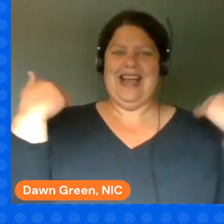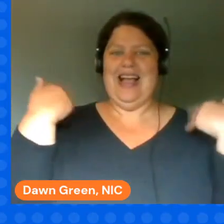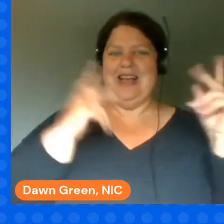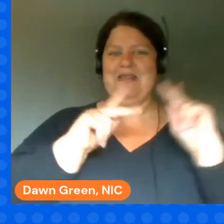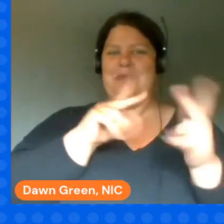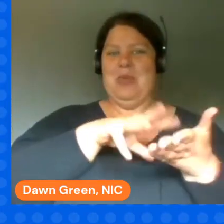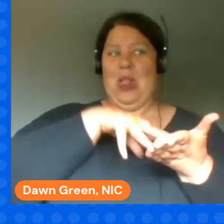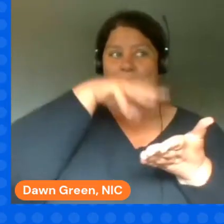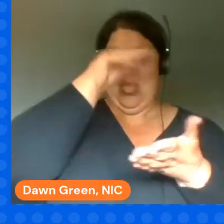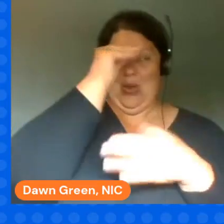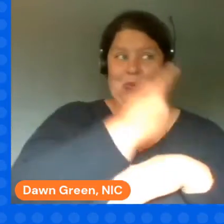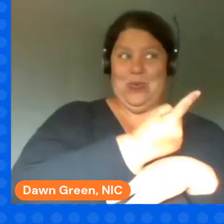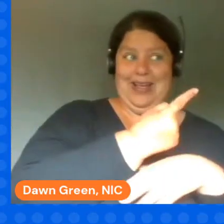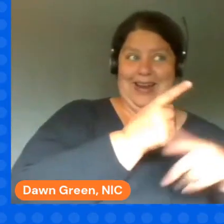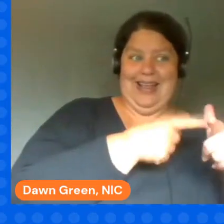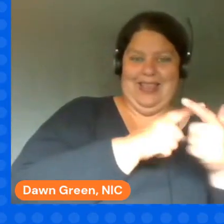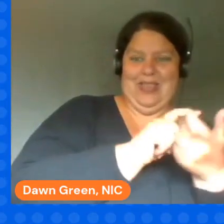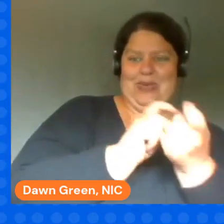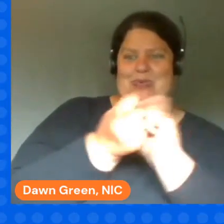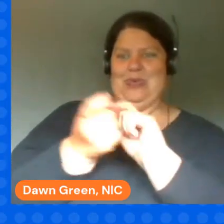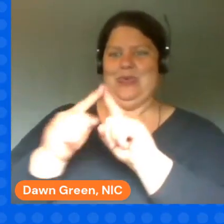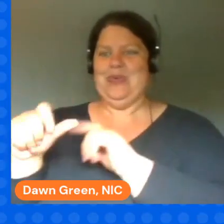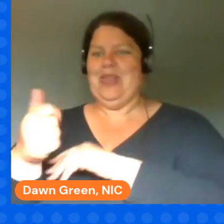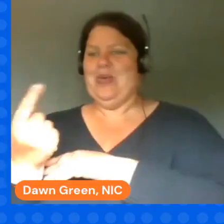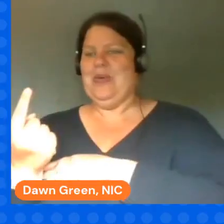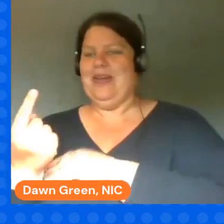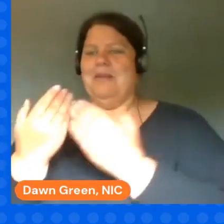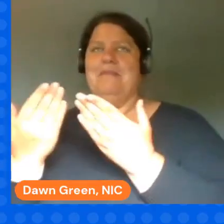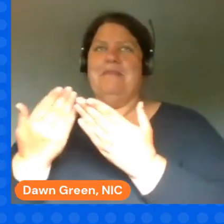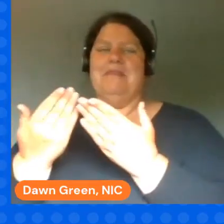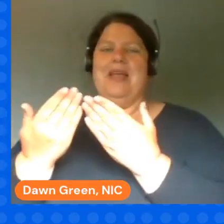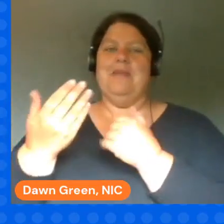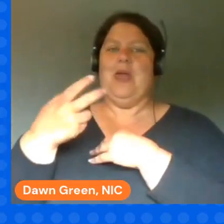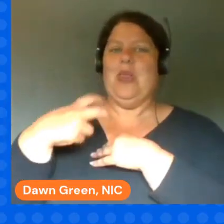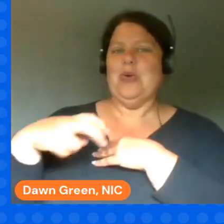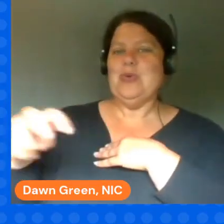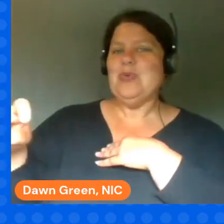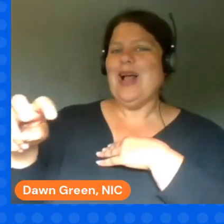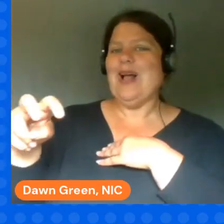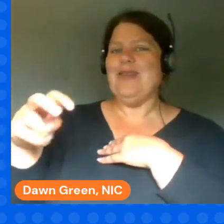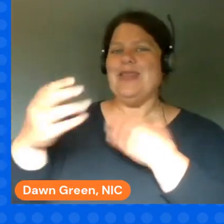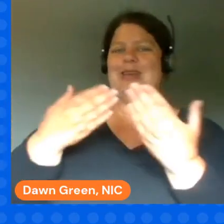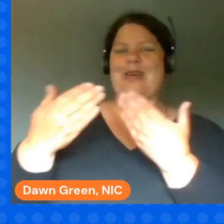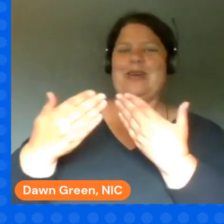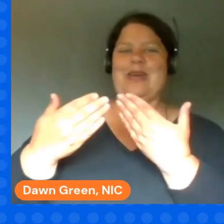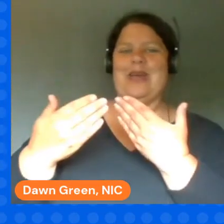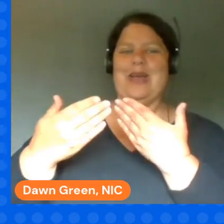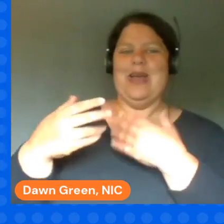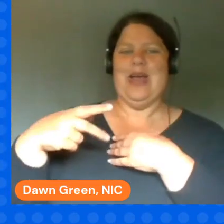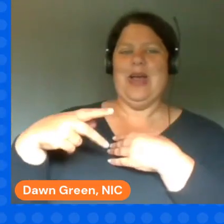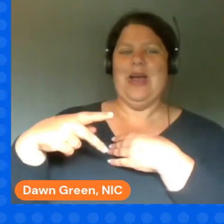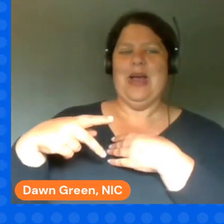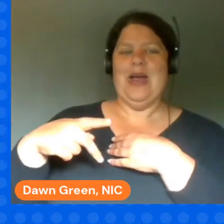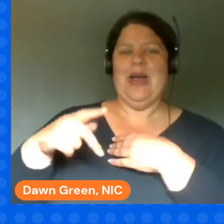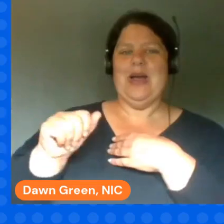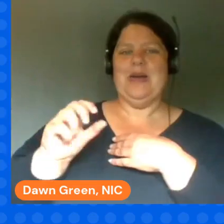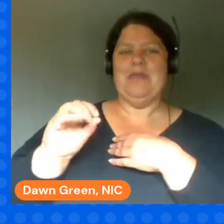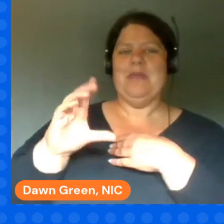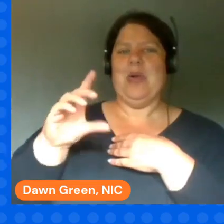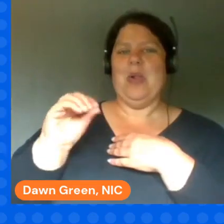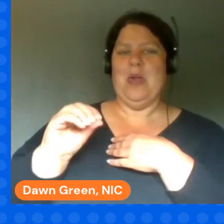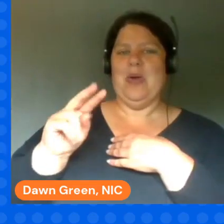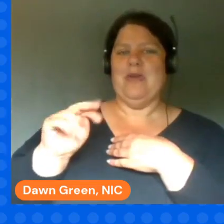other, depending, like say they're traveling. Paula Bonta, who created it with us, she had